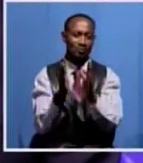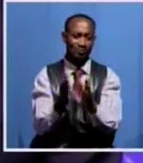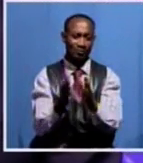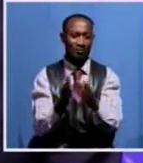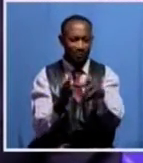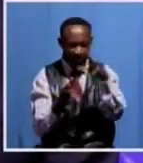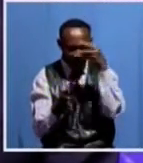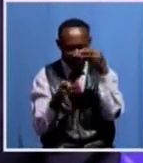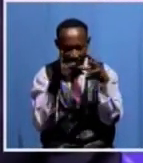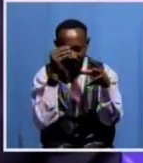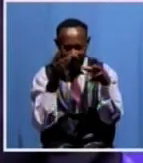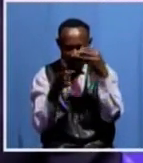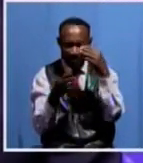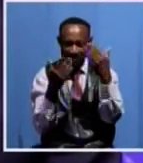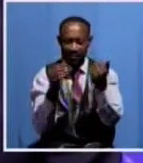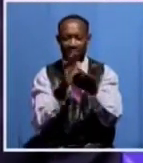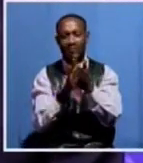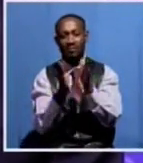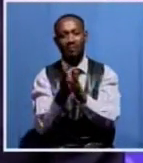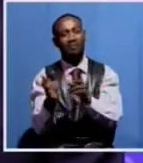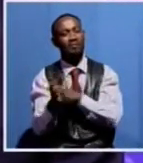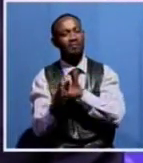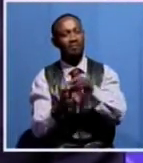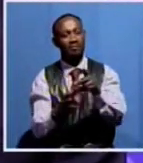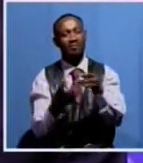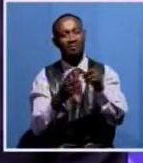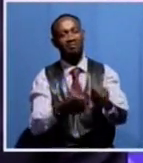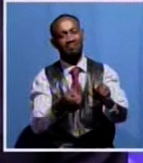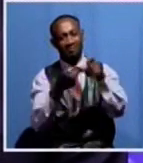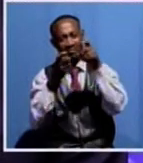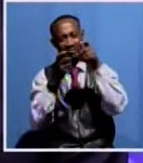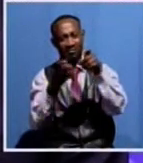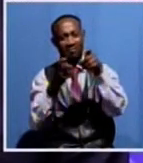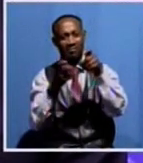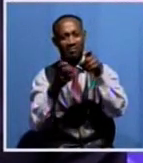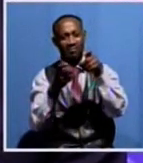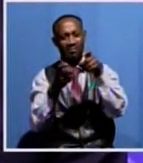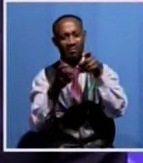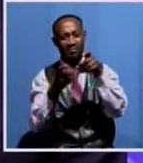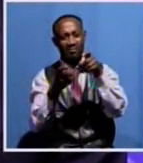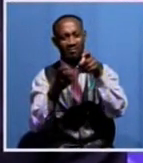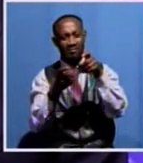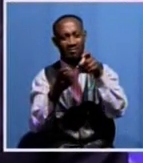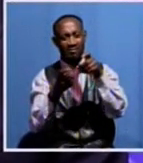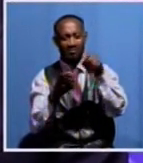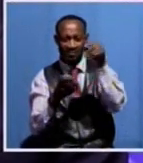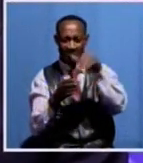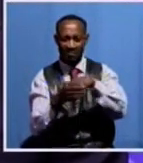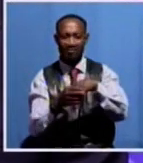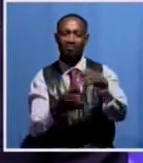skills. They are now able to take on the challenge of carrying out these projects on their